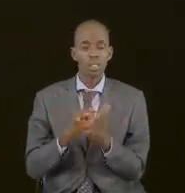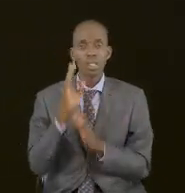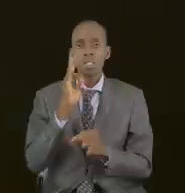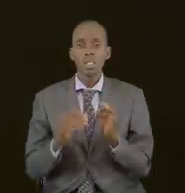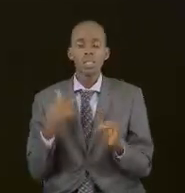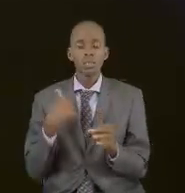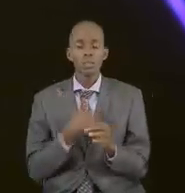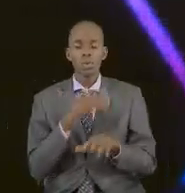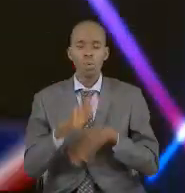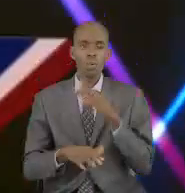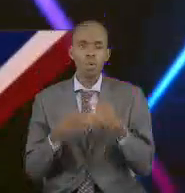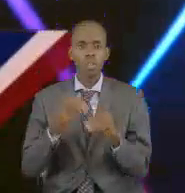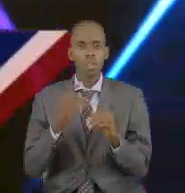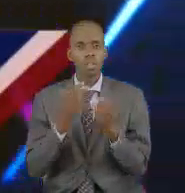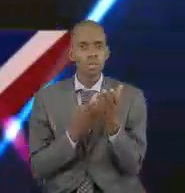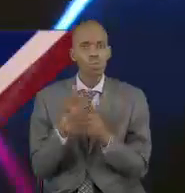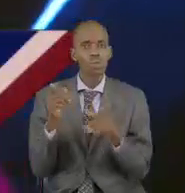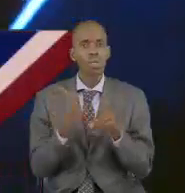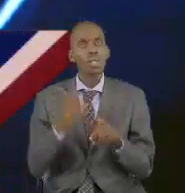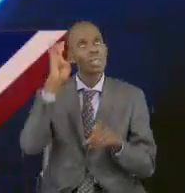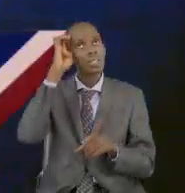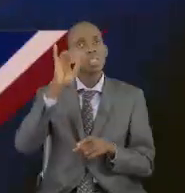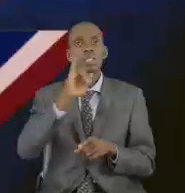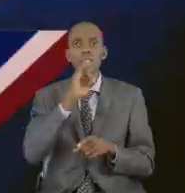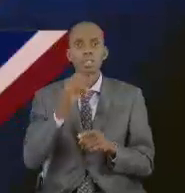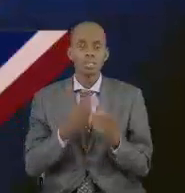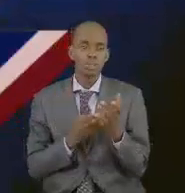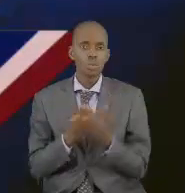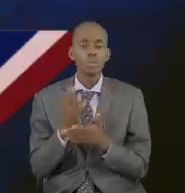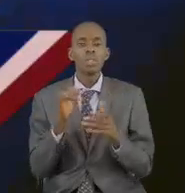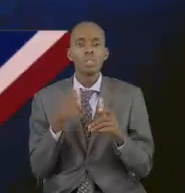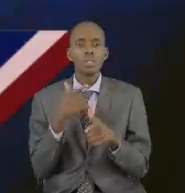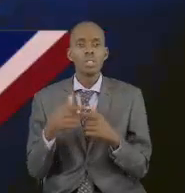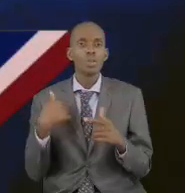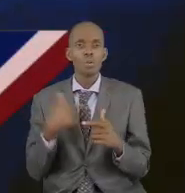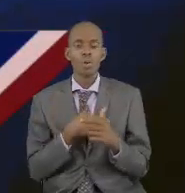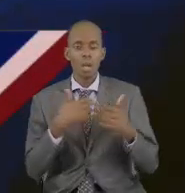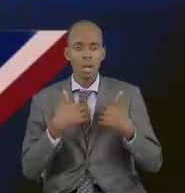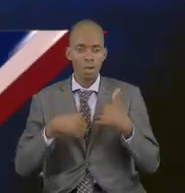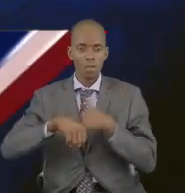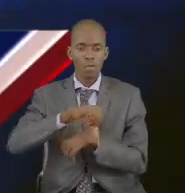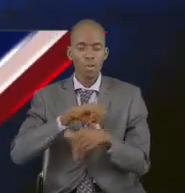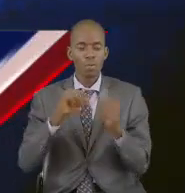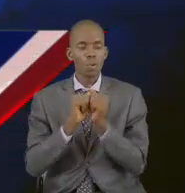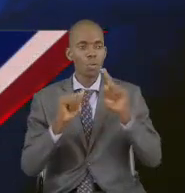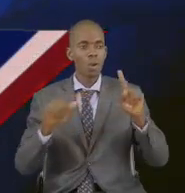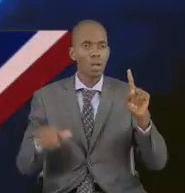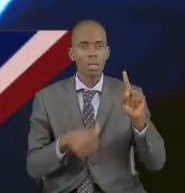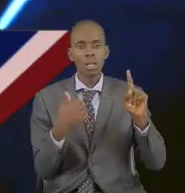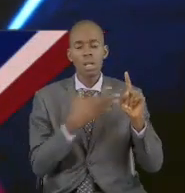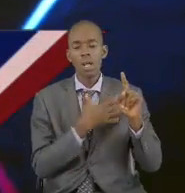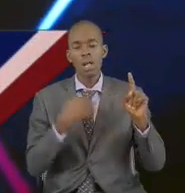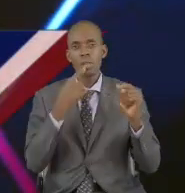truth as he is in the truth, then we have fellowship one with another, and the blood of